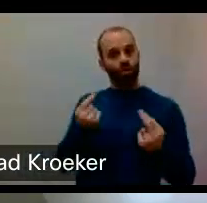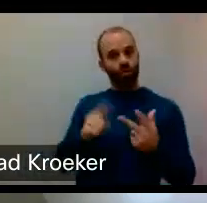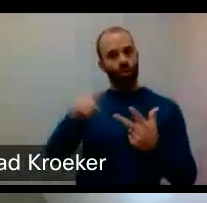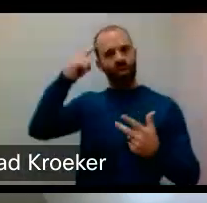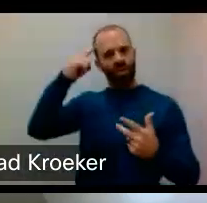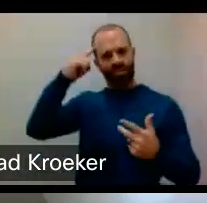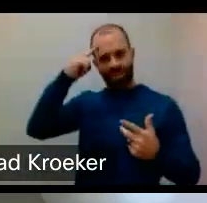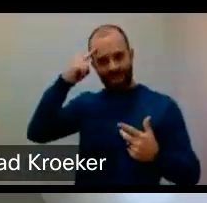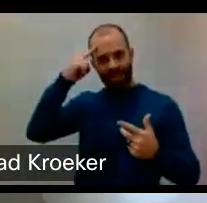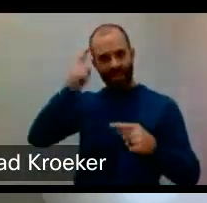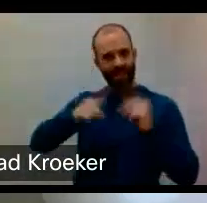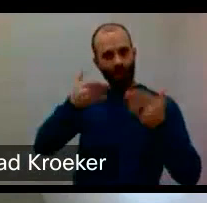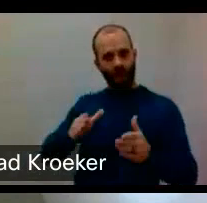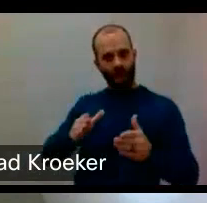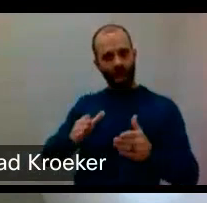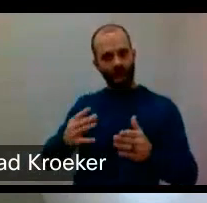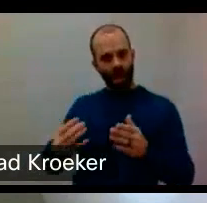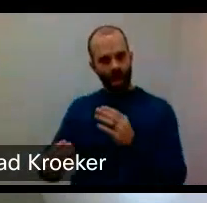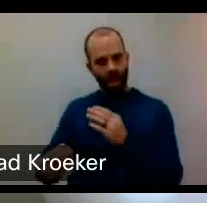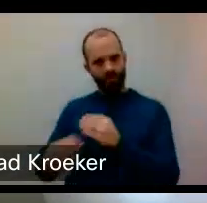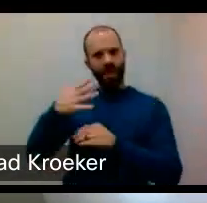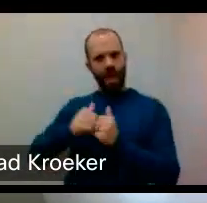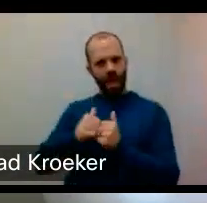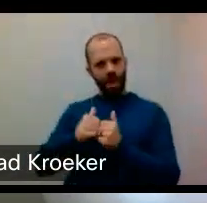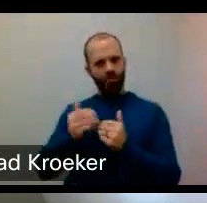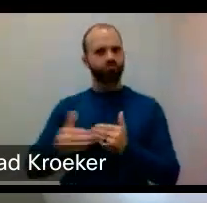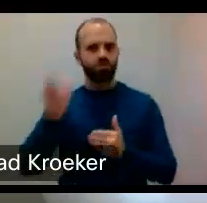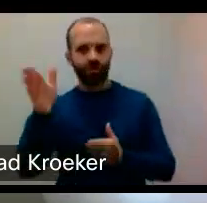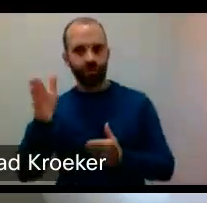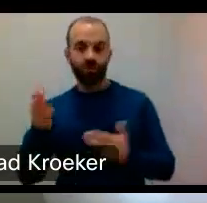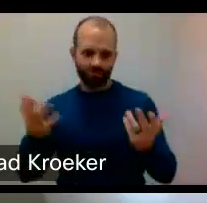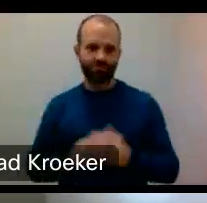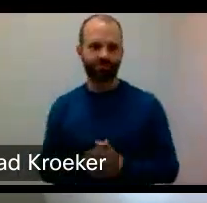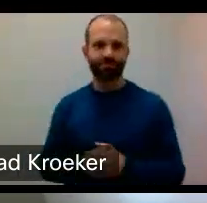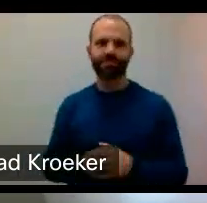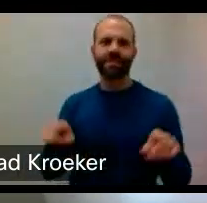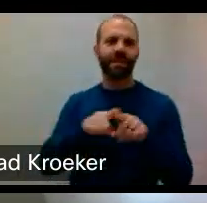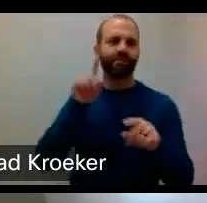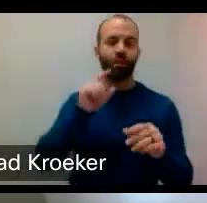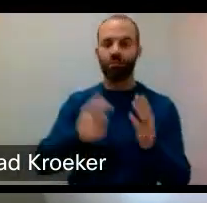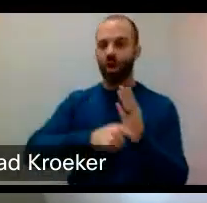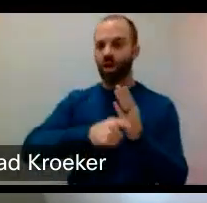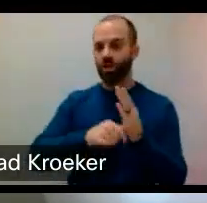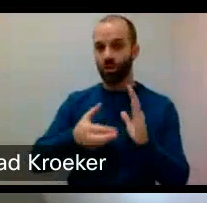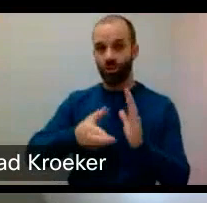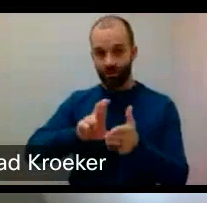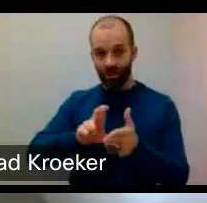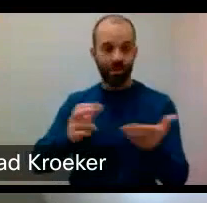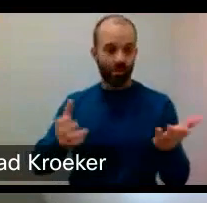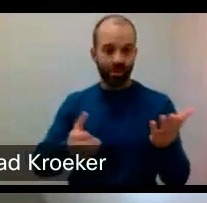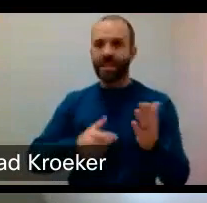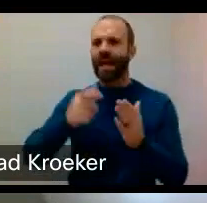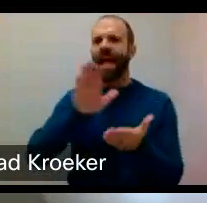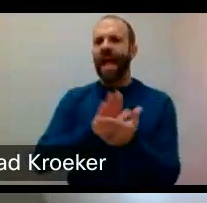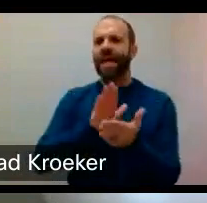differently. The same goes for an article review. If you're asked to read an academic article, these can have a lot